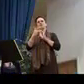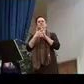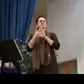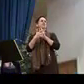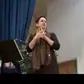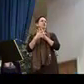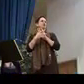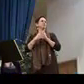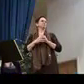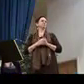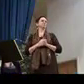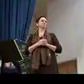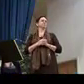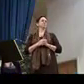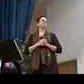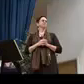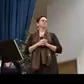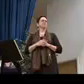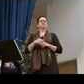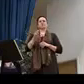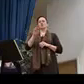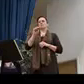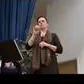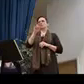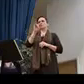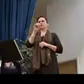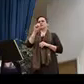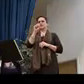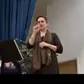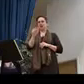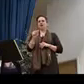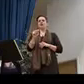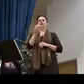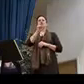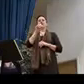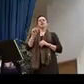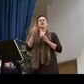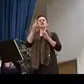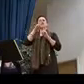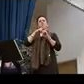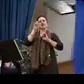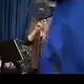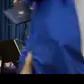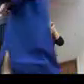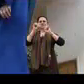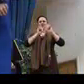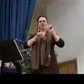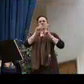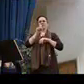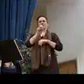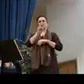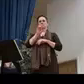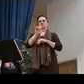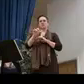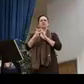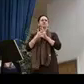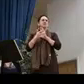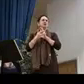Marissa Ann Sashfield, Associate of Applied Science, Grade 11, Technology, Commerce.